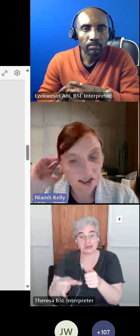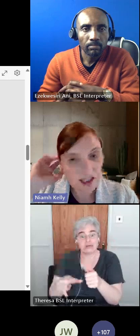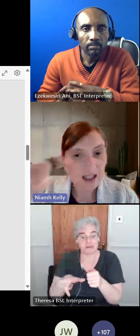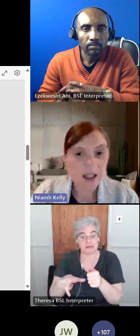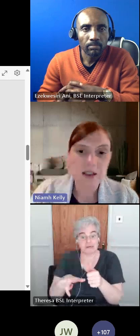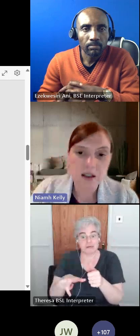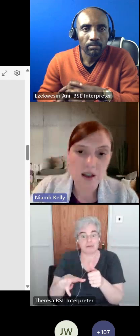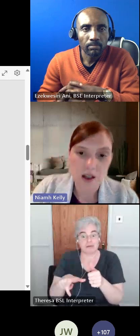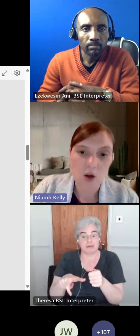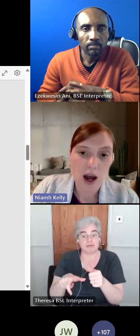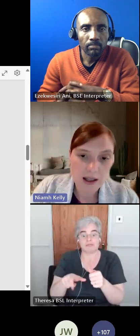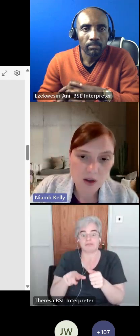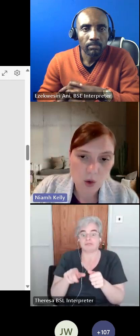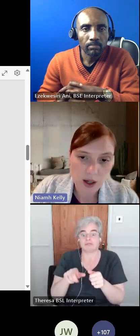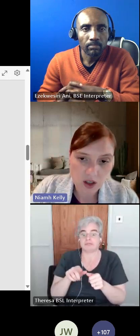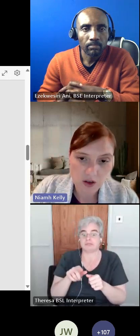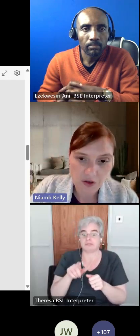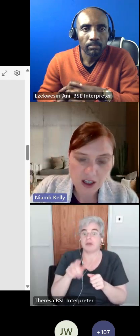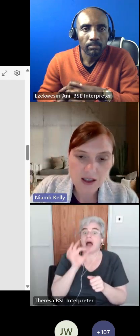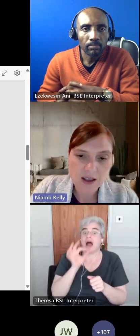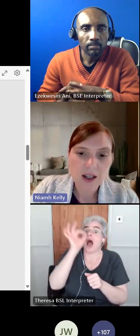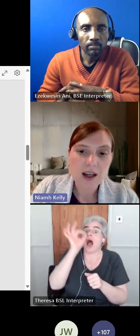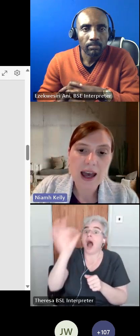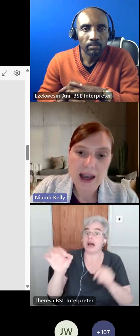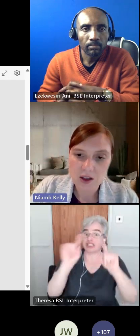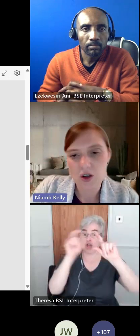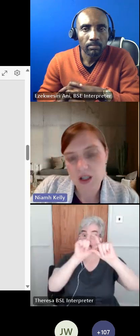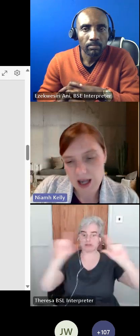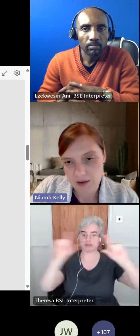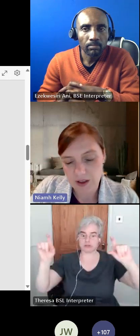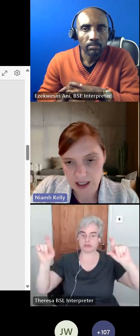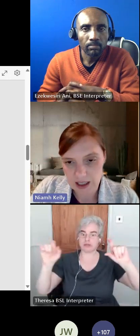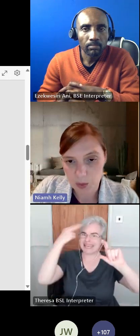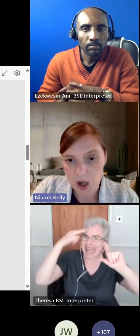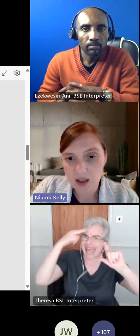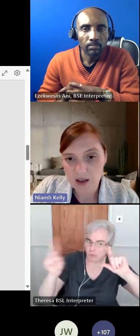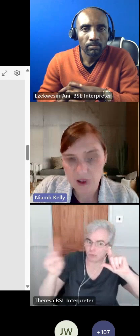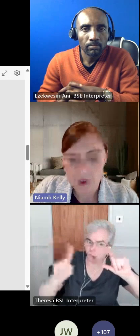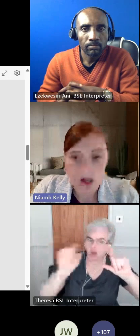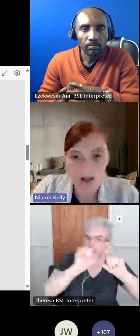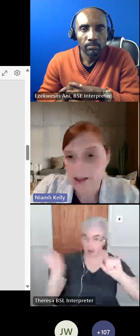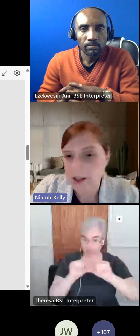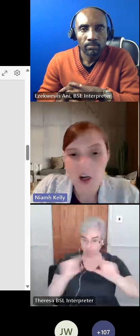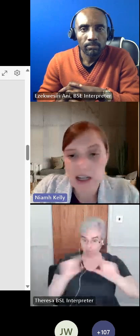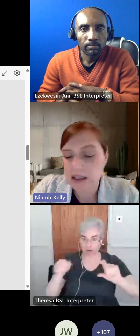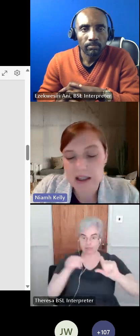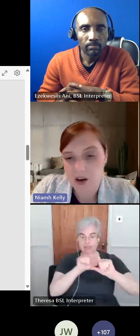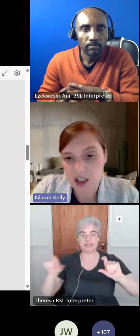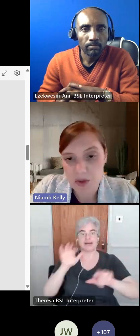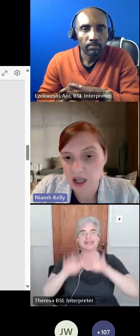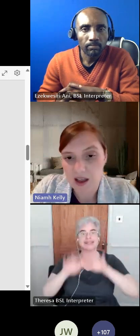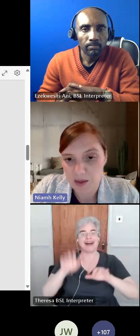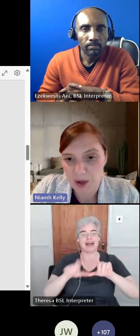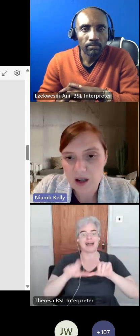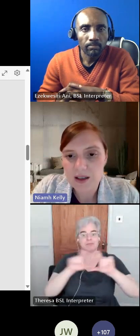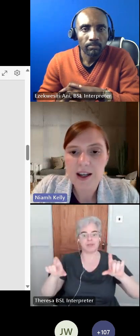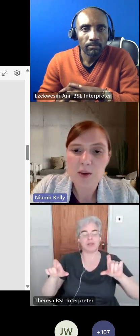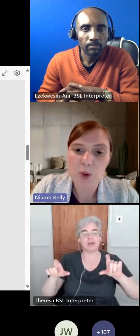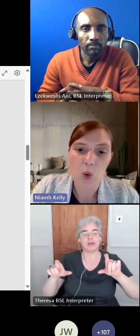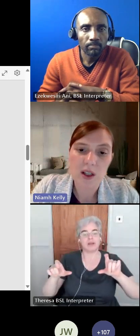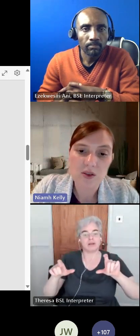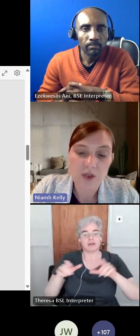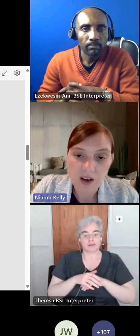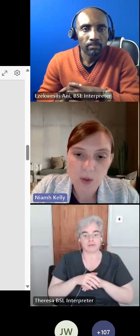your site is that you ask the question first and you can have it in the box as well. It's not necessary to be in the